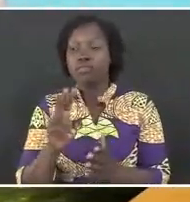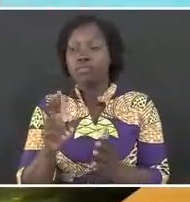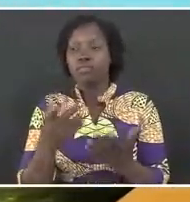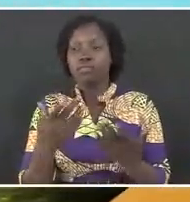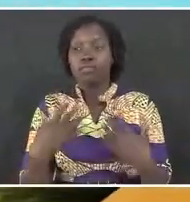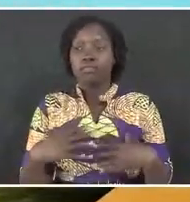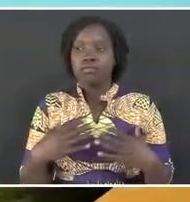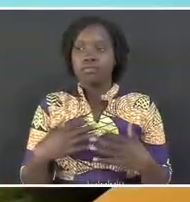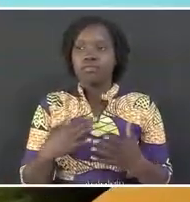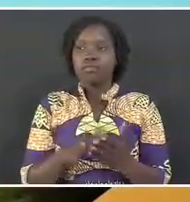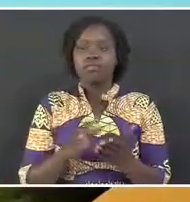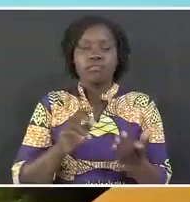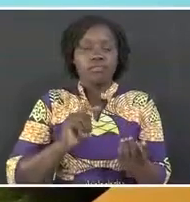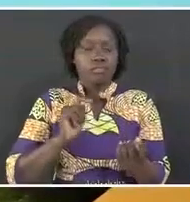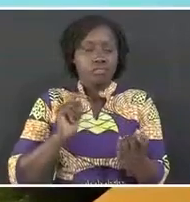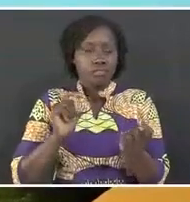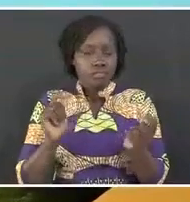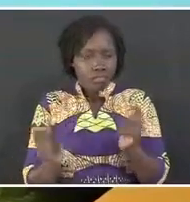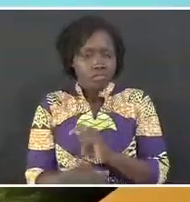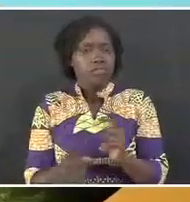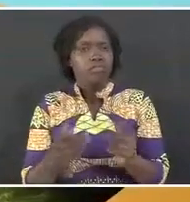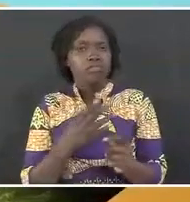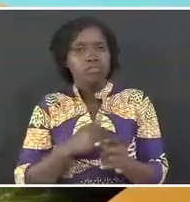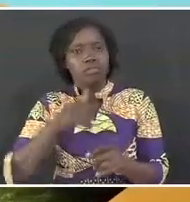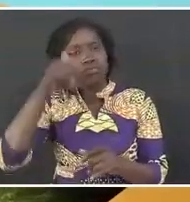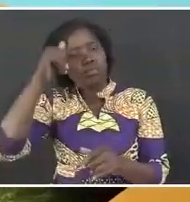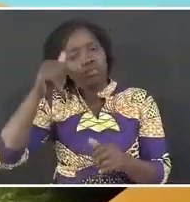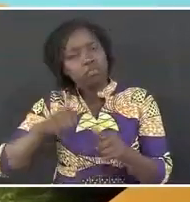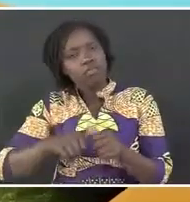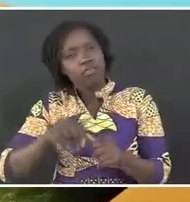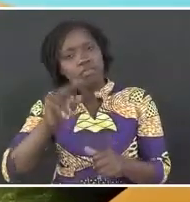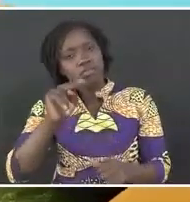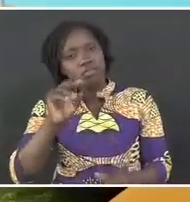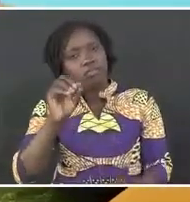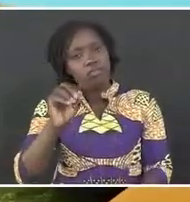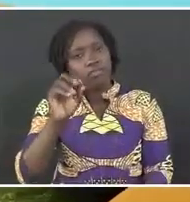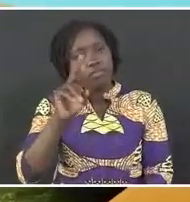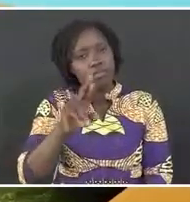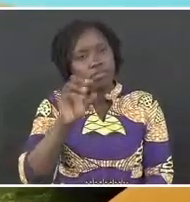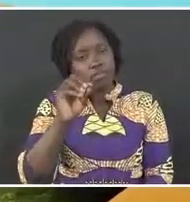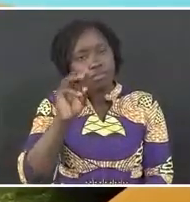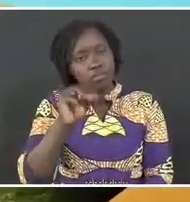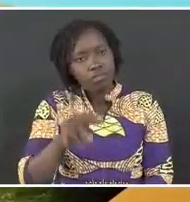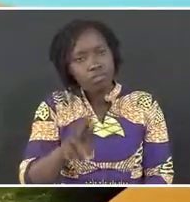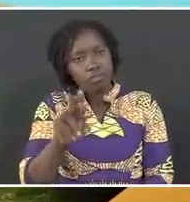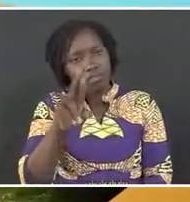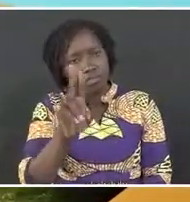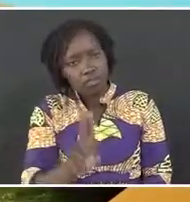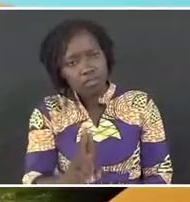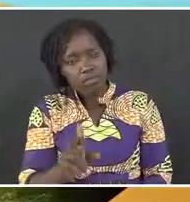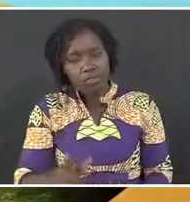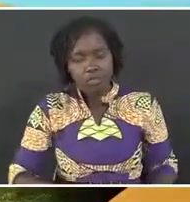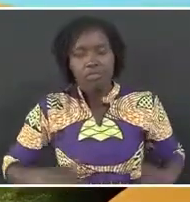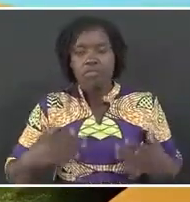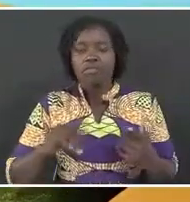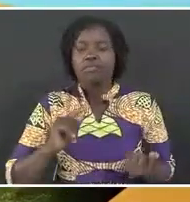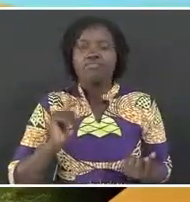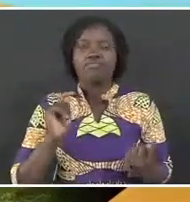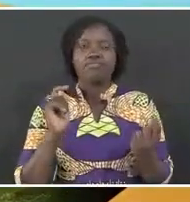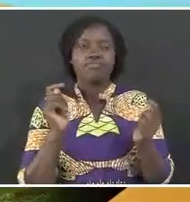of people being transformed. I remember in Narumoru also, we saw the lives of people being